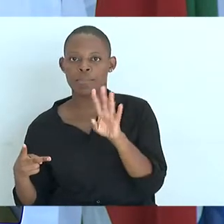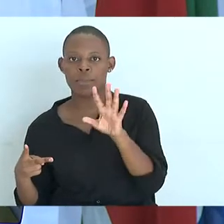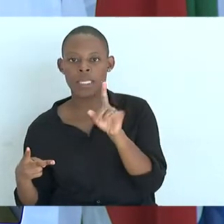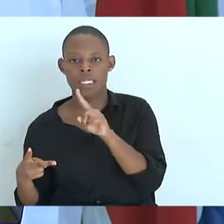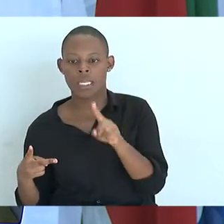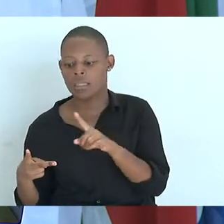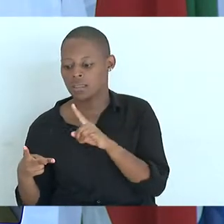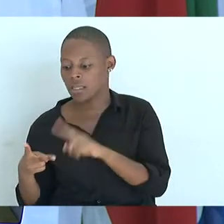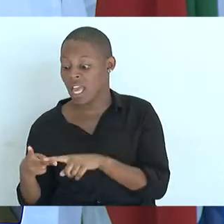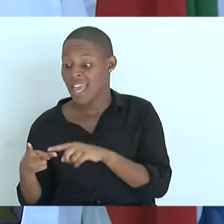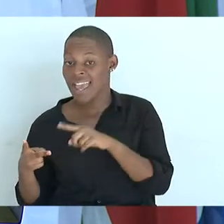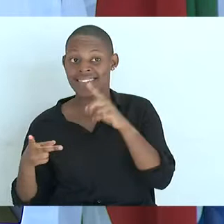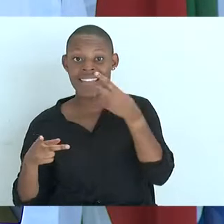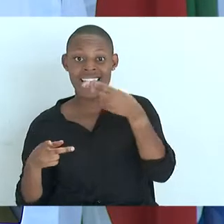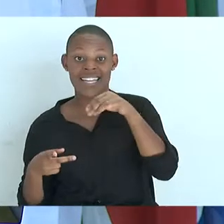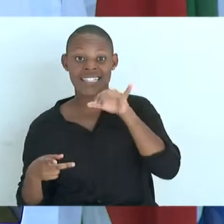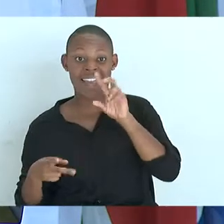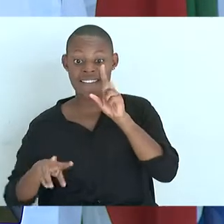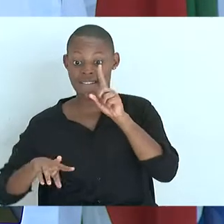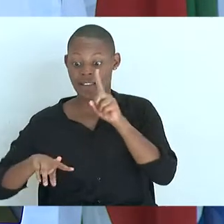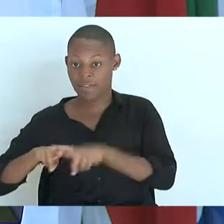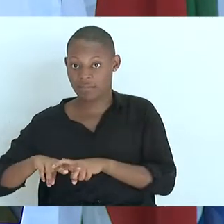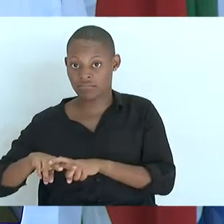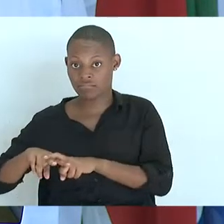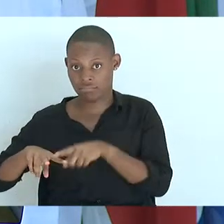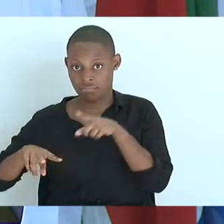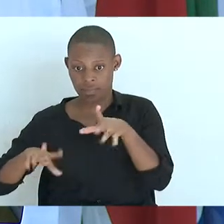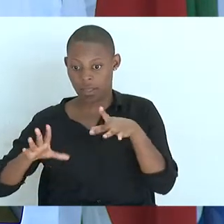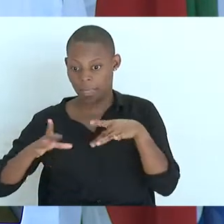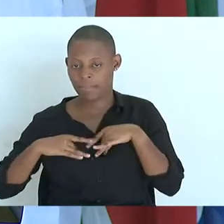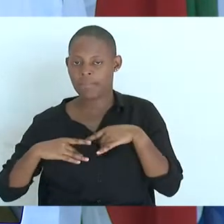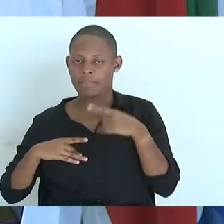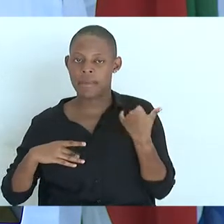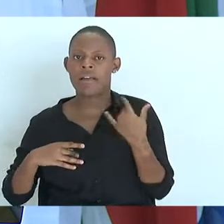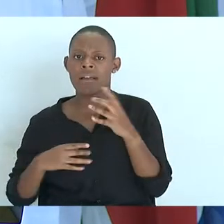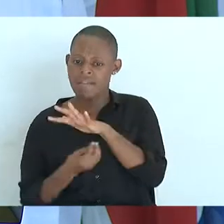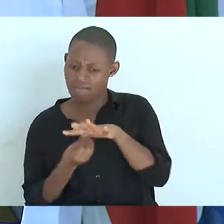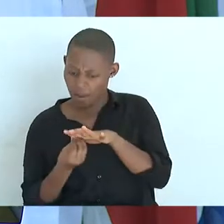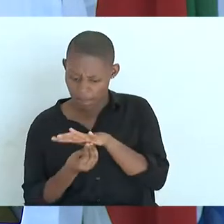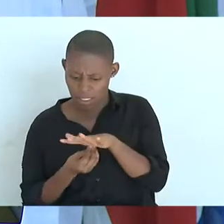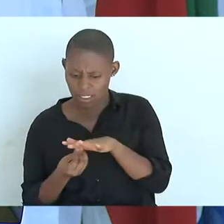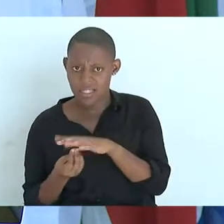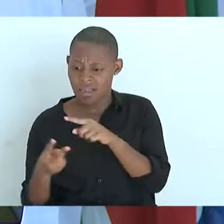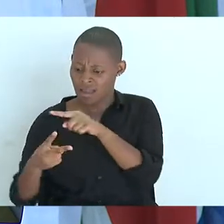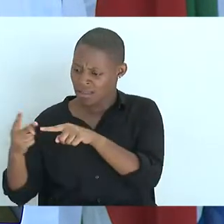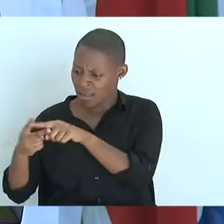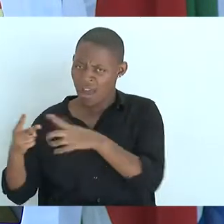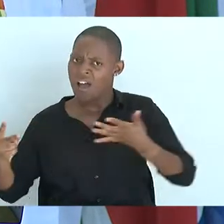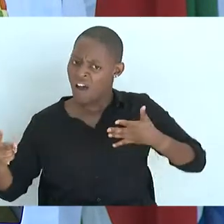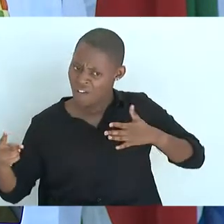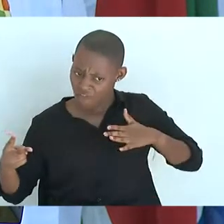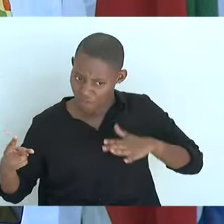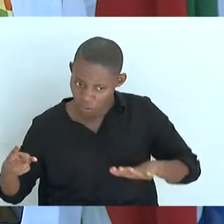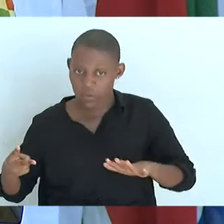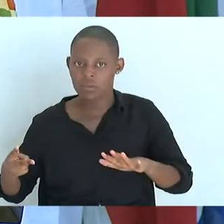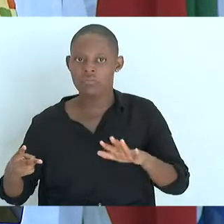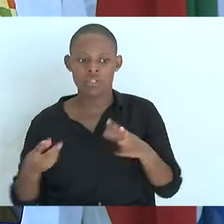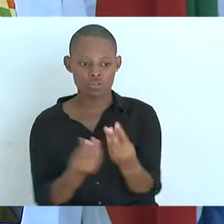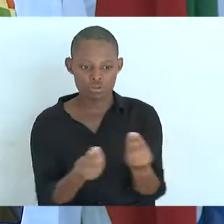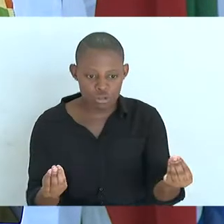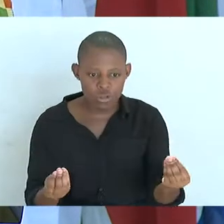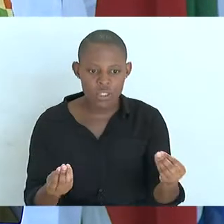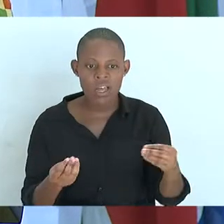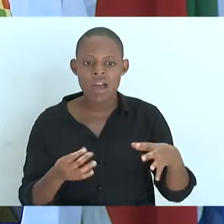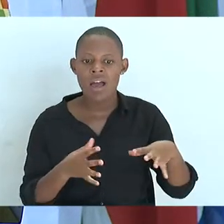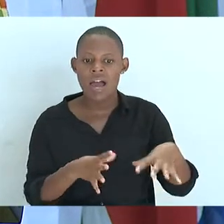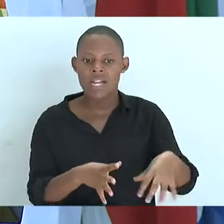new families which should not be left behind as well. As we plan, we need to